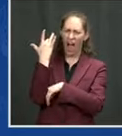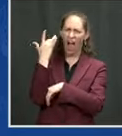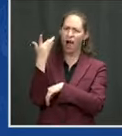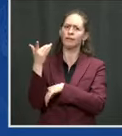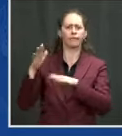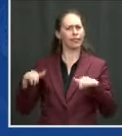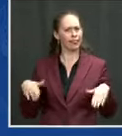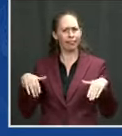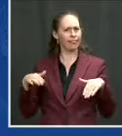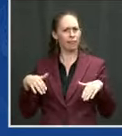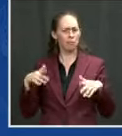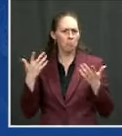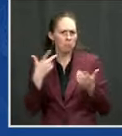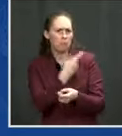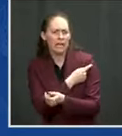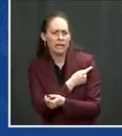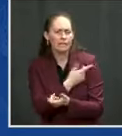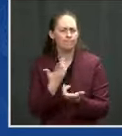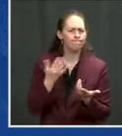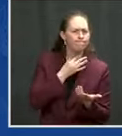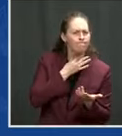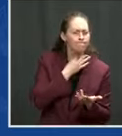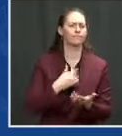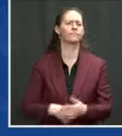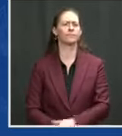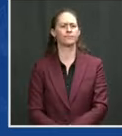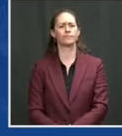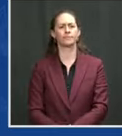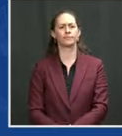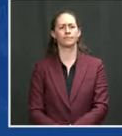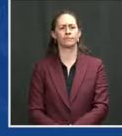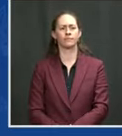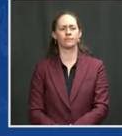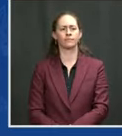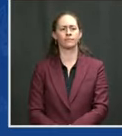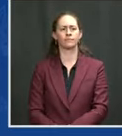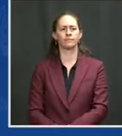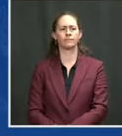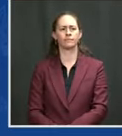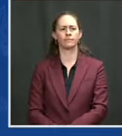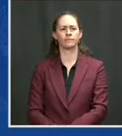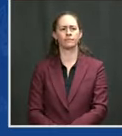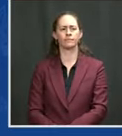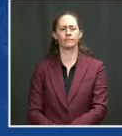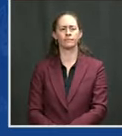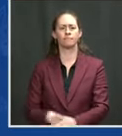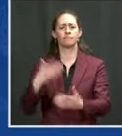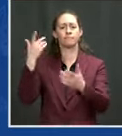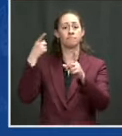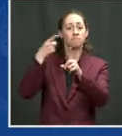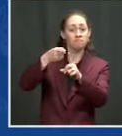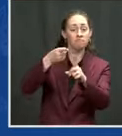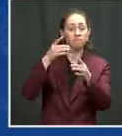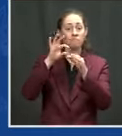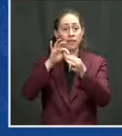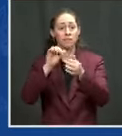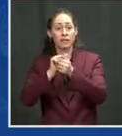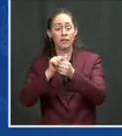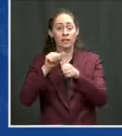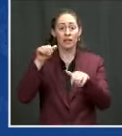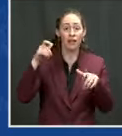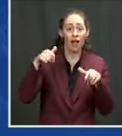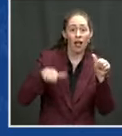about the vaccine hesitance, hesitant population is one big group. But it's really it's really much more than that. I